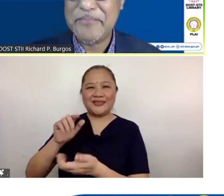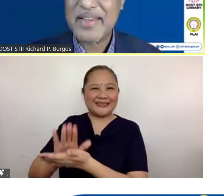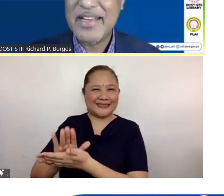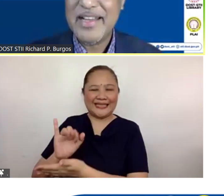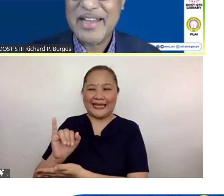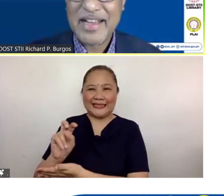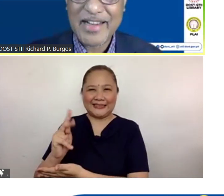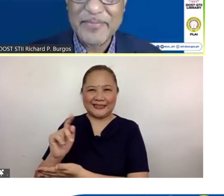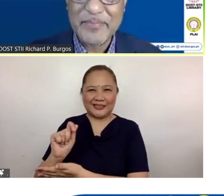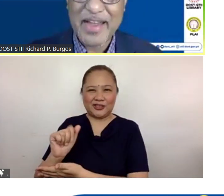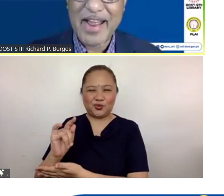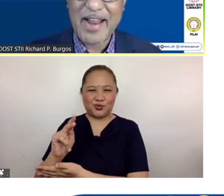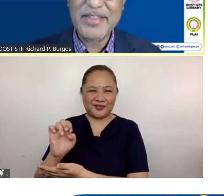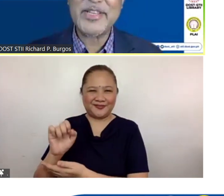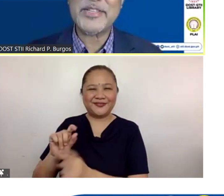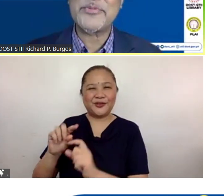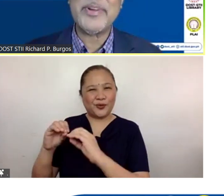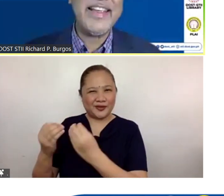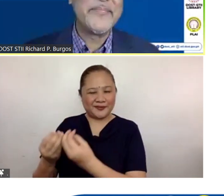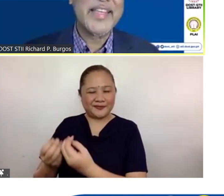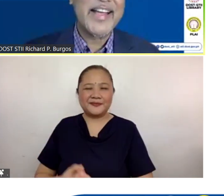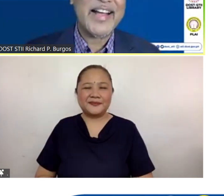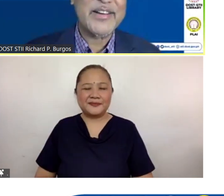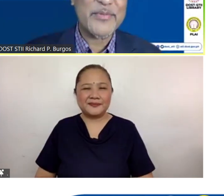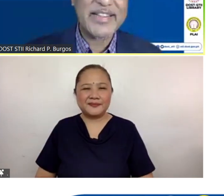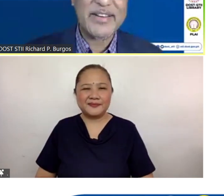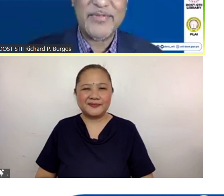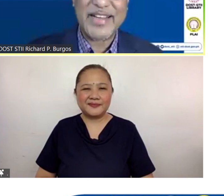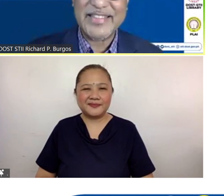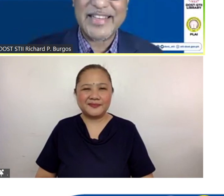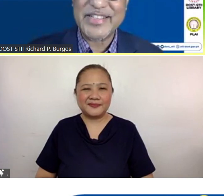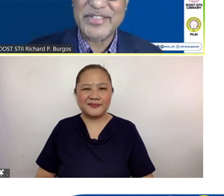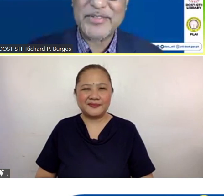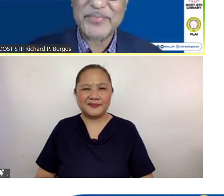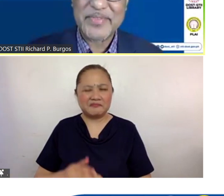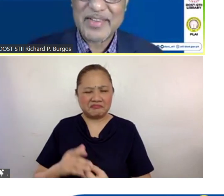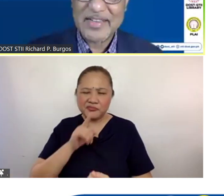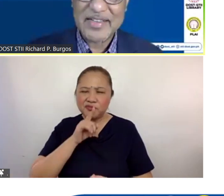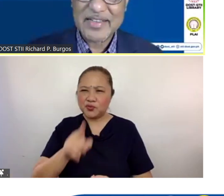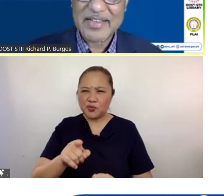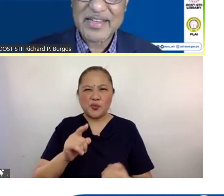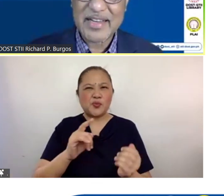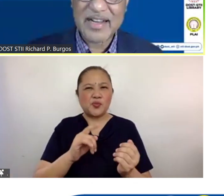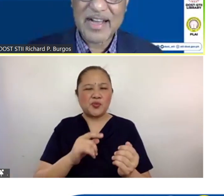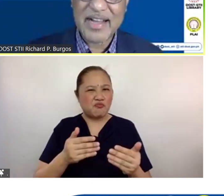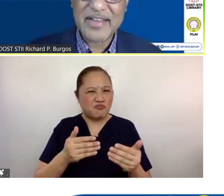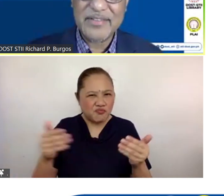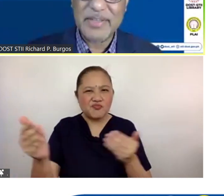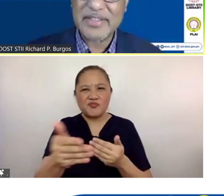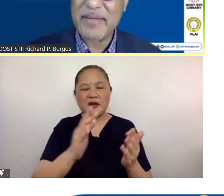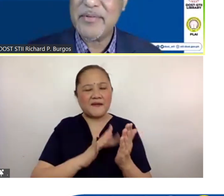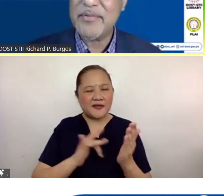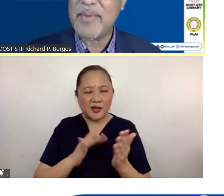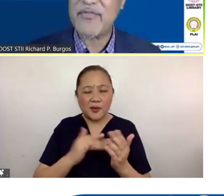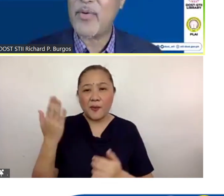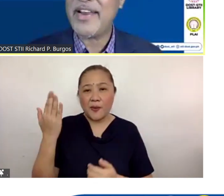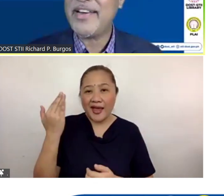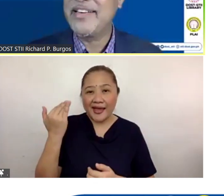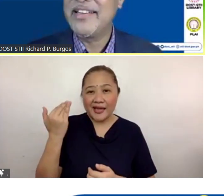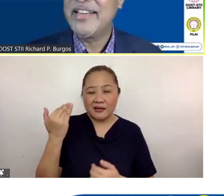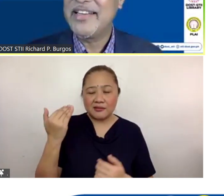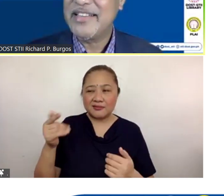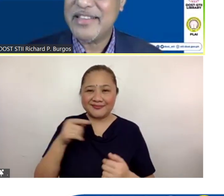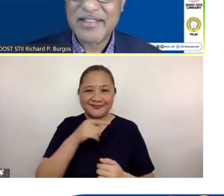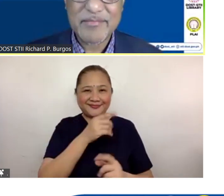okay? And this is really a great advantage, no? Kasi kagaya ng one time, my